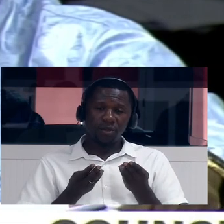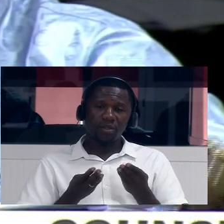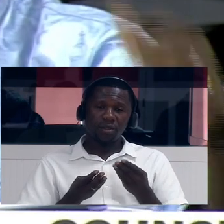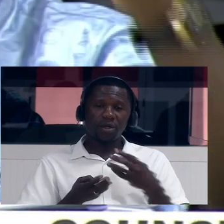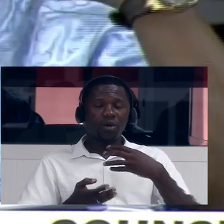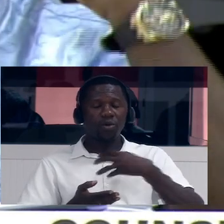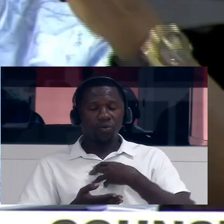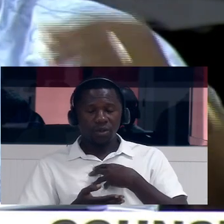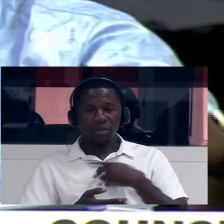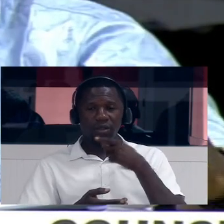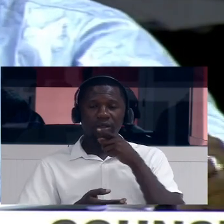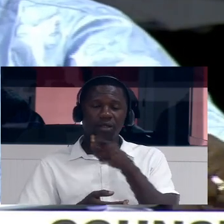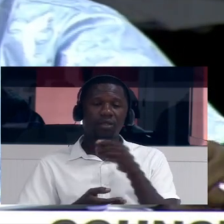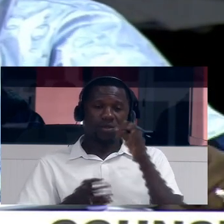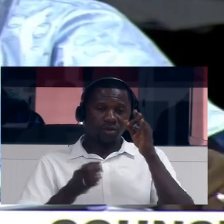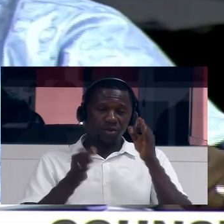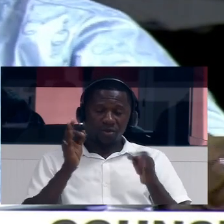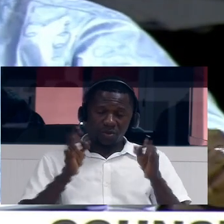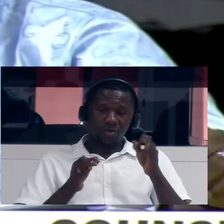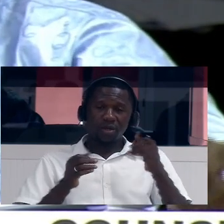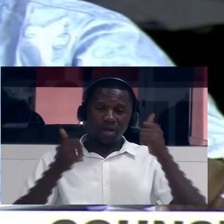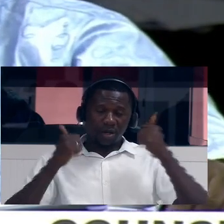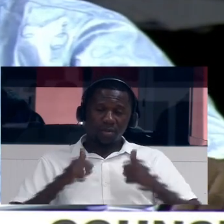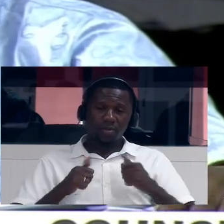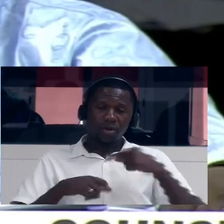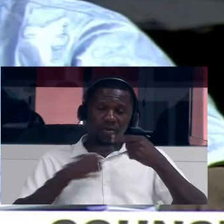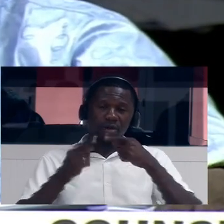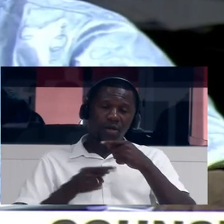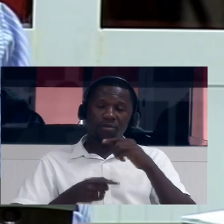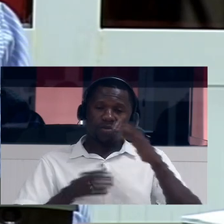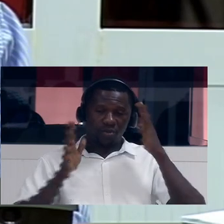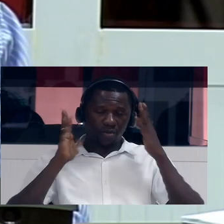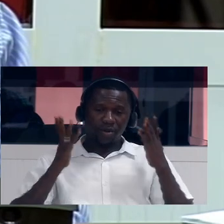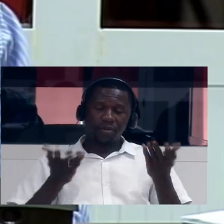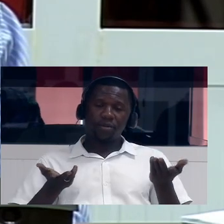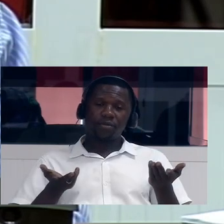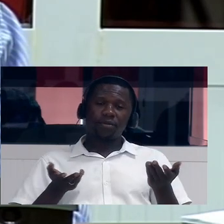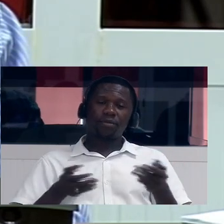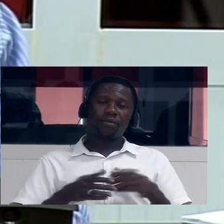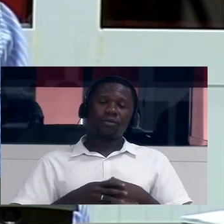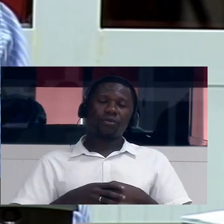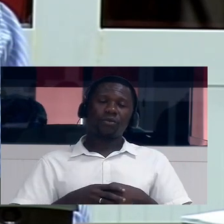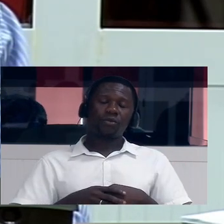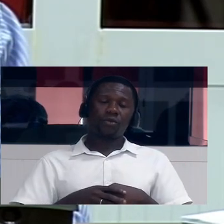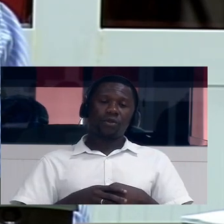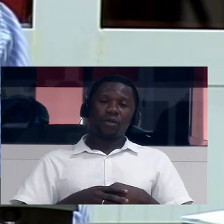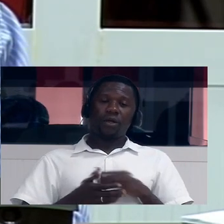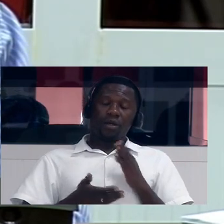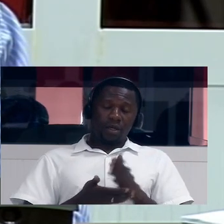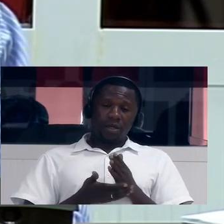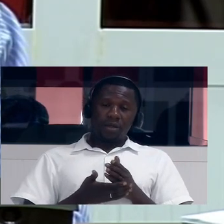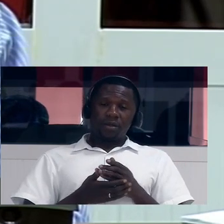requesting that justice be done with regards to that particular case? Well, the justice to be done that I would want to